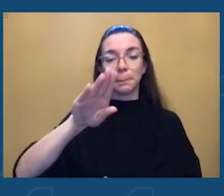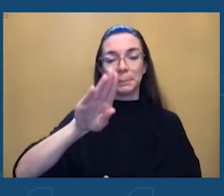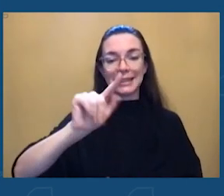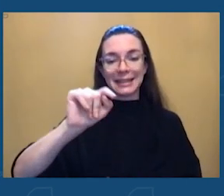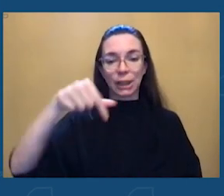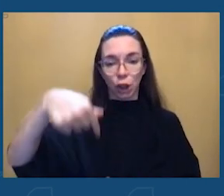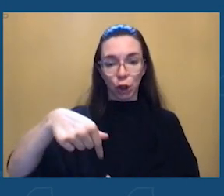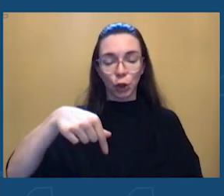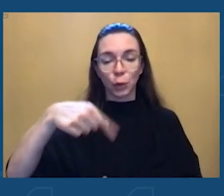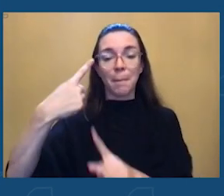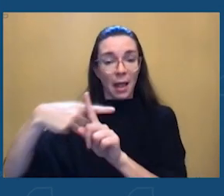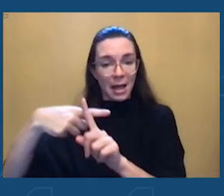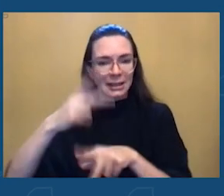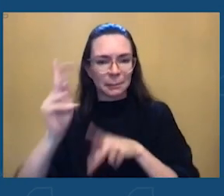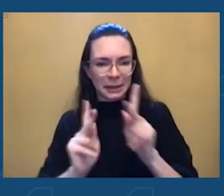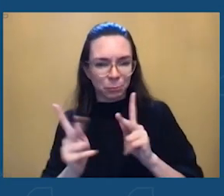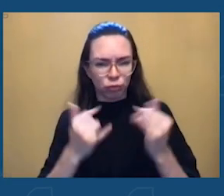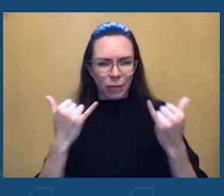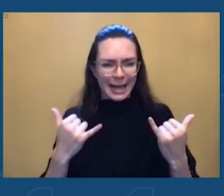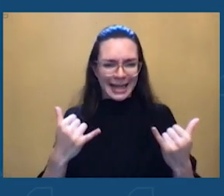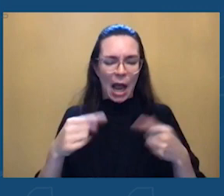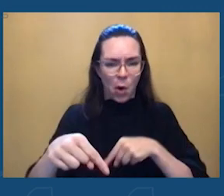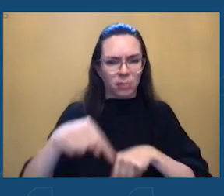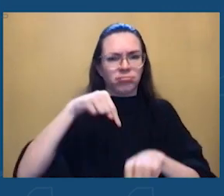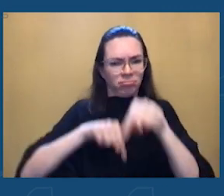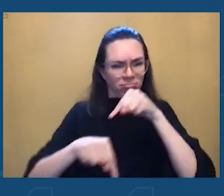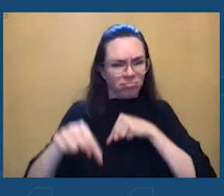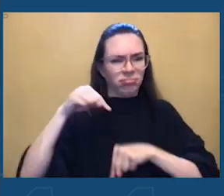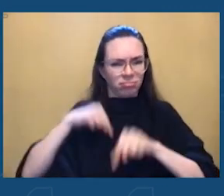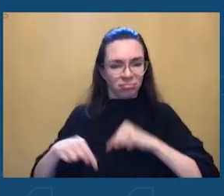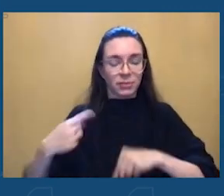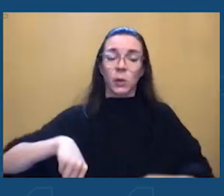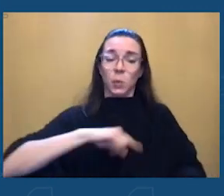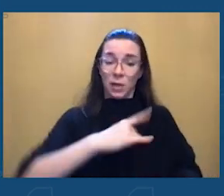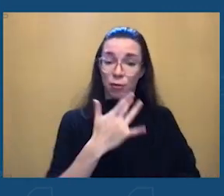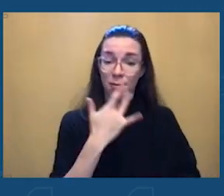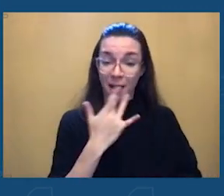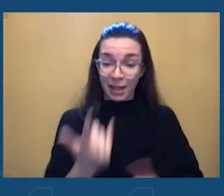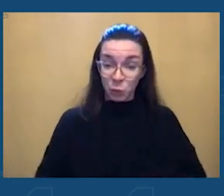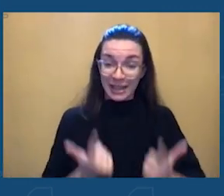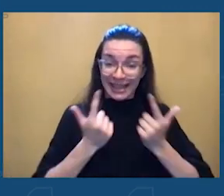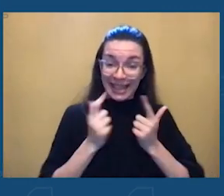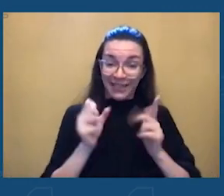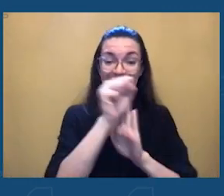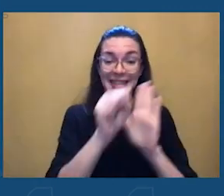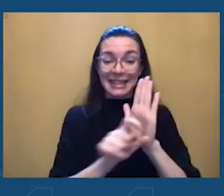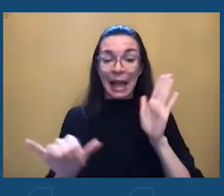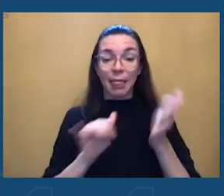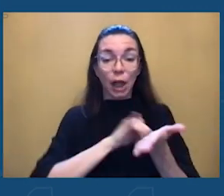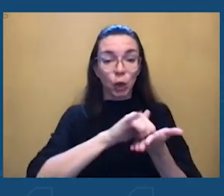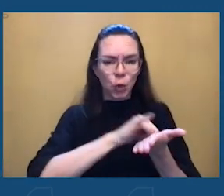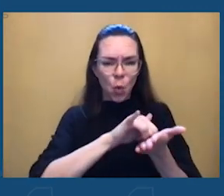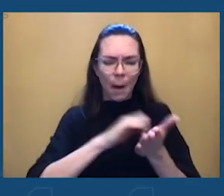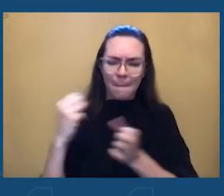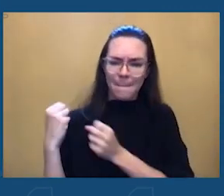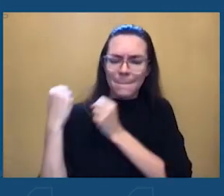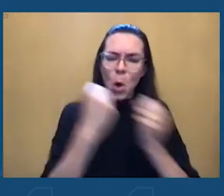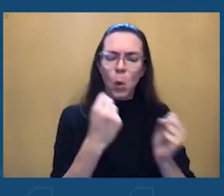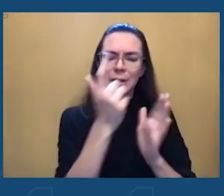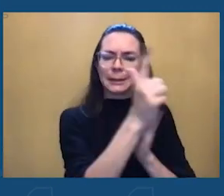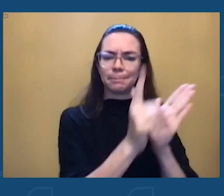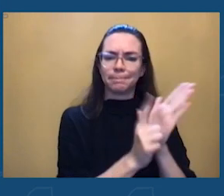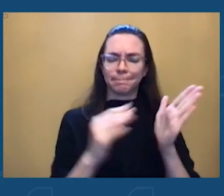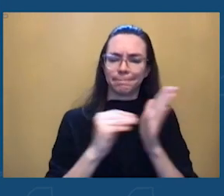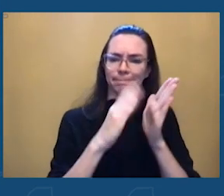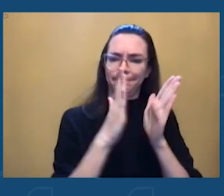rolled back. We are lucky to live in a state like New York that is boldly legislating to protect the most